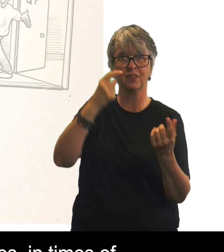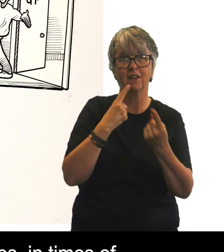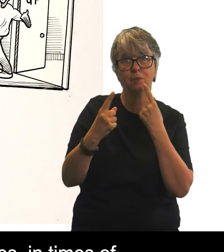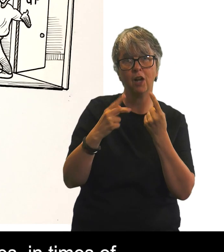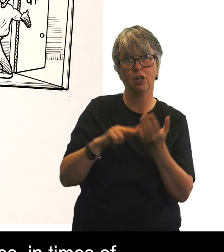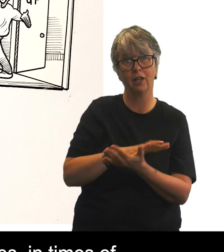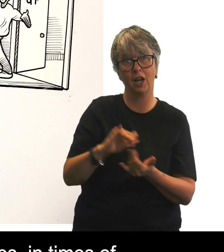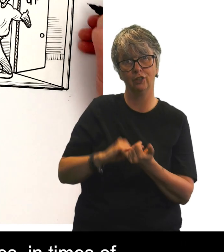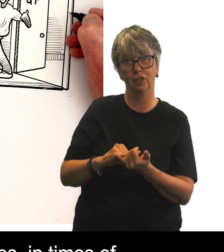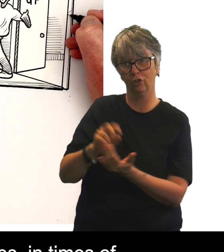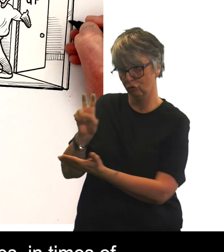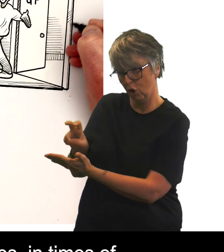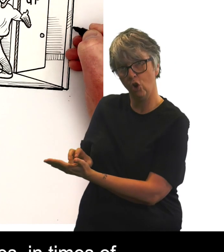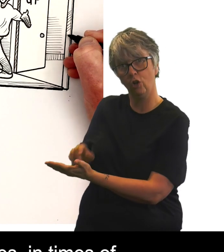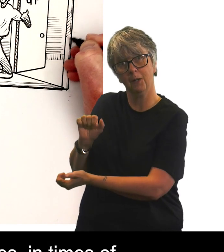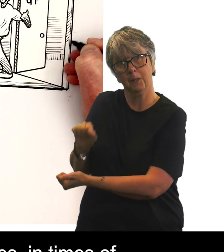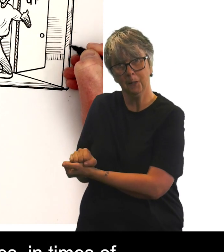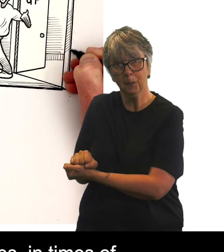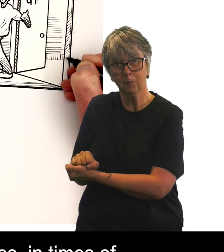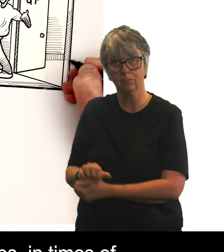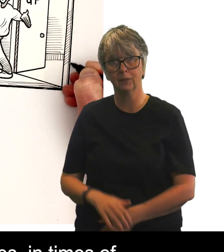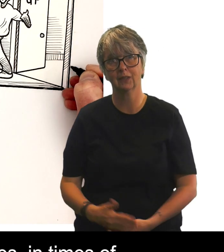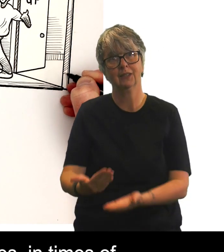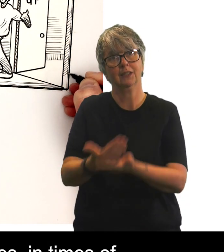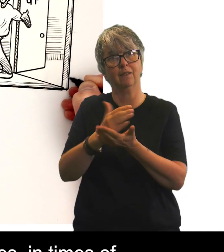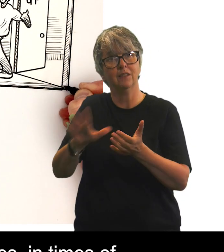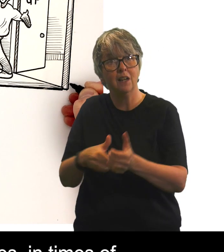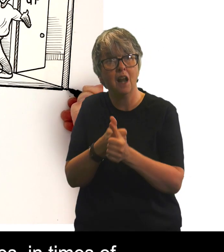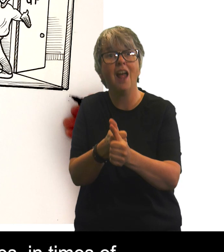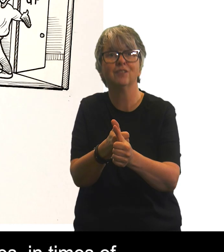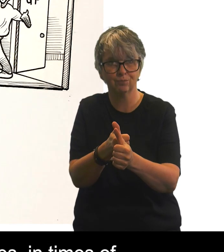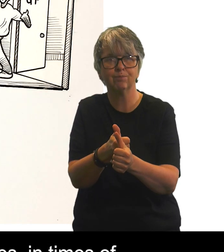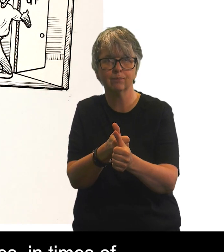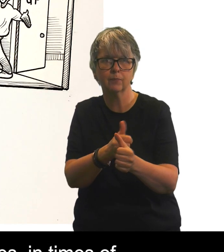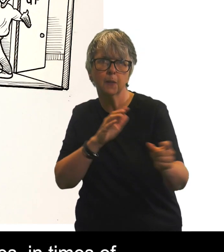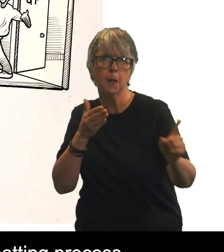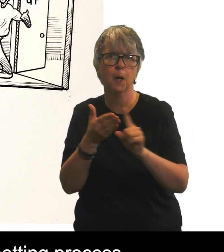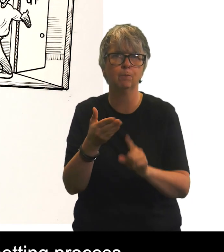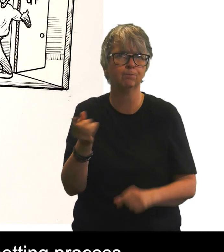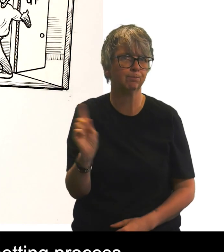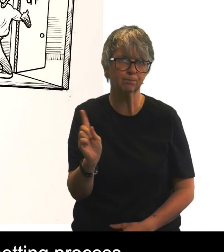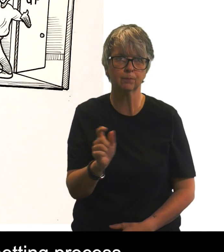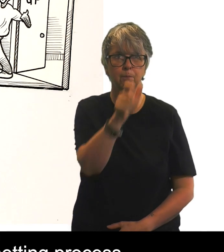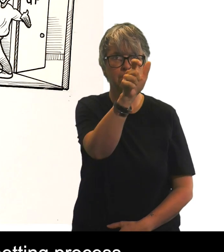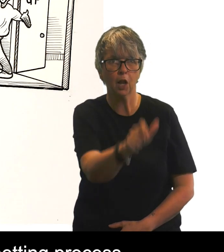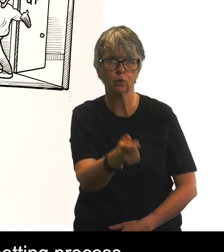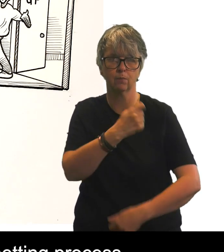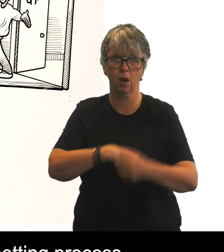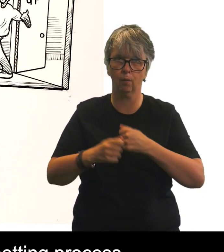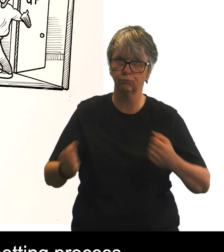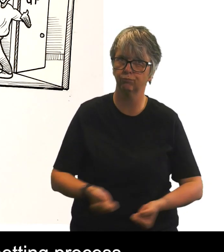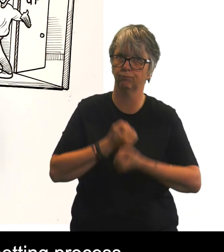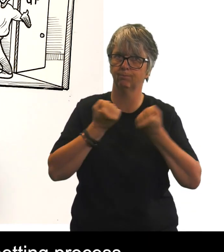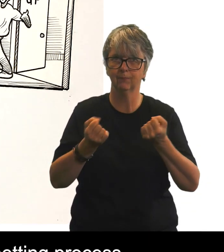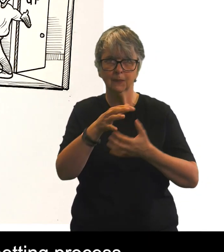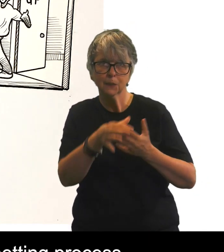also supports GPs and nurses in times of uncertainty to record symptom information supported by a specific